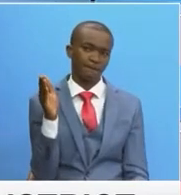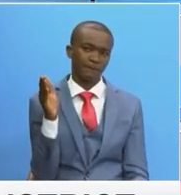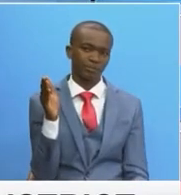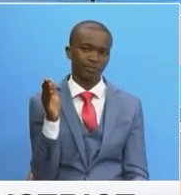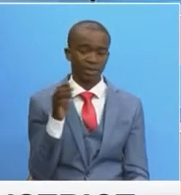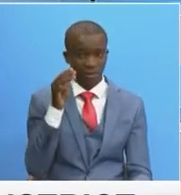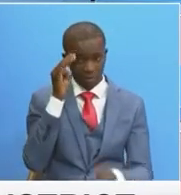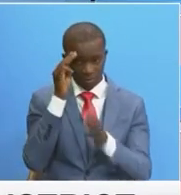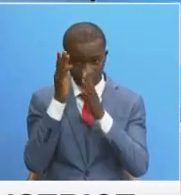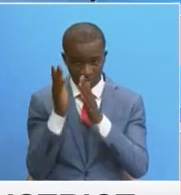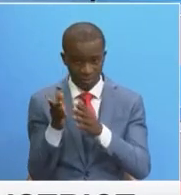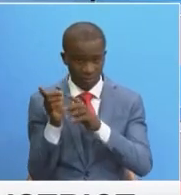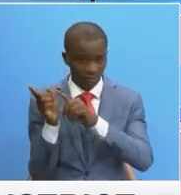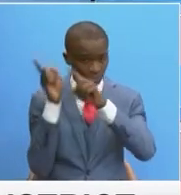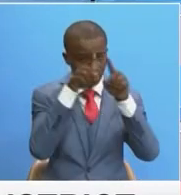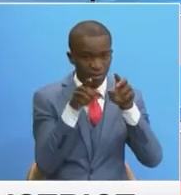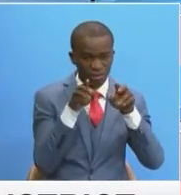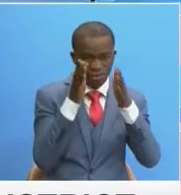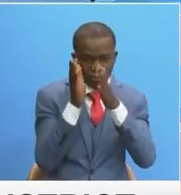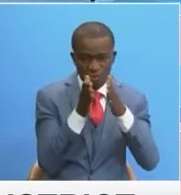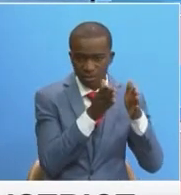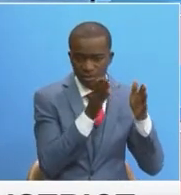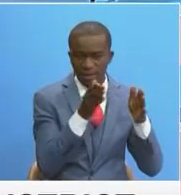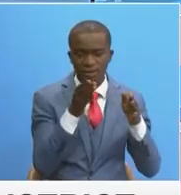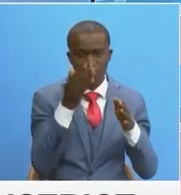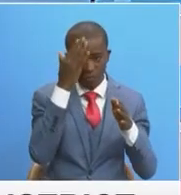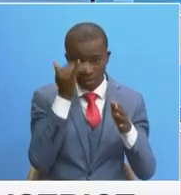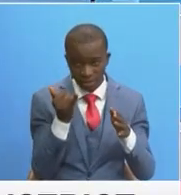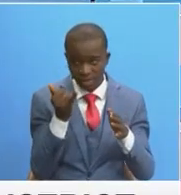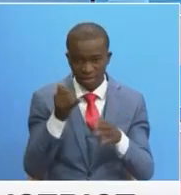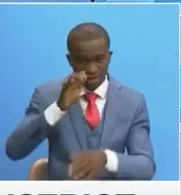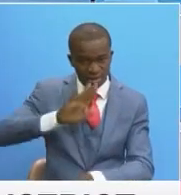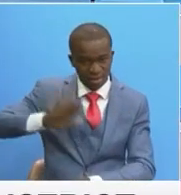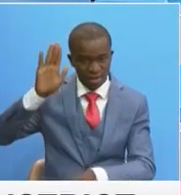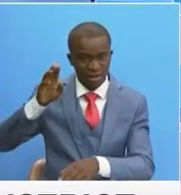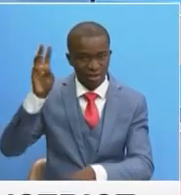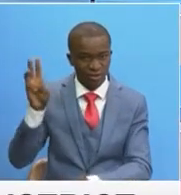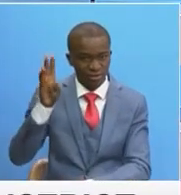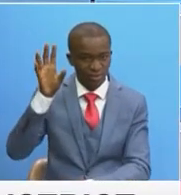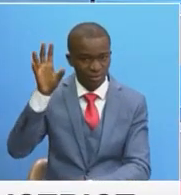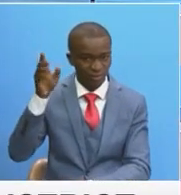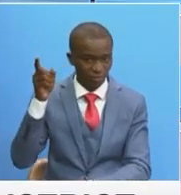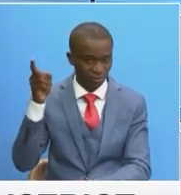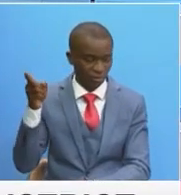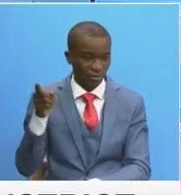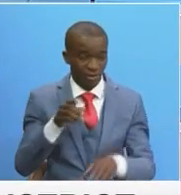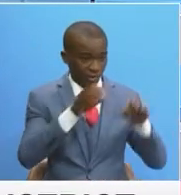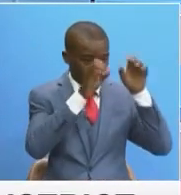district to spearhead preparations of the visit of the president, also briefed civil servants in the 2